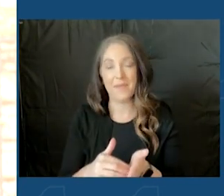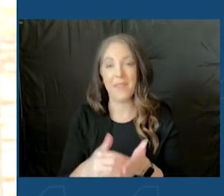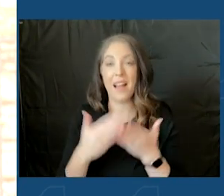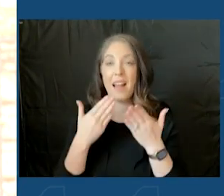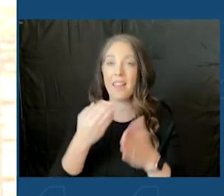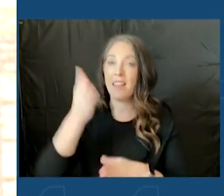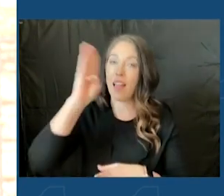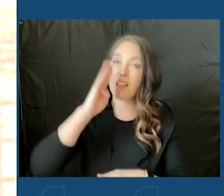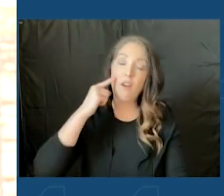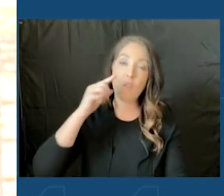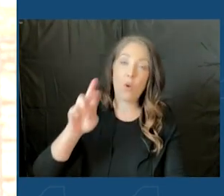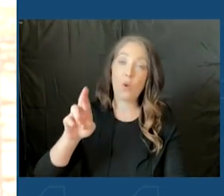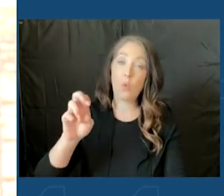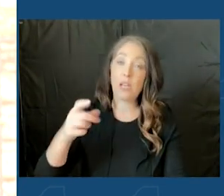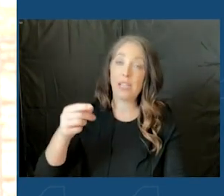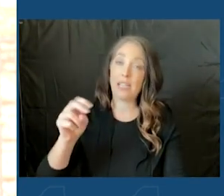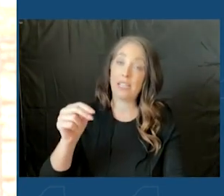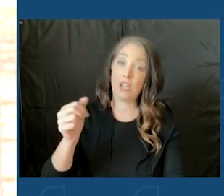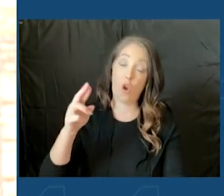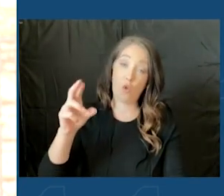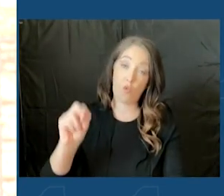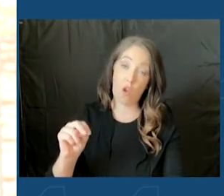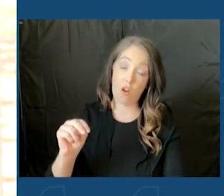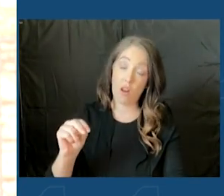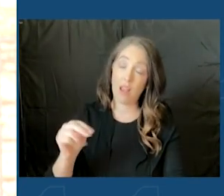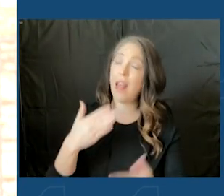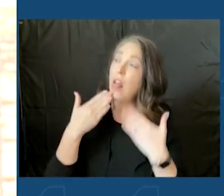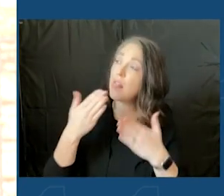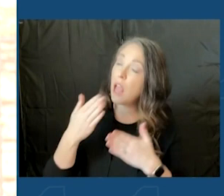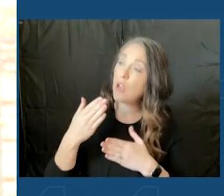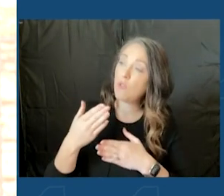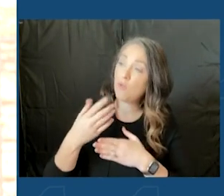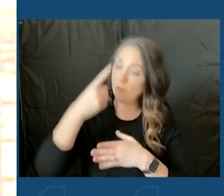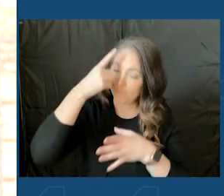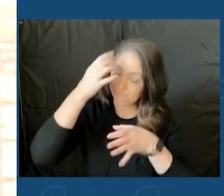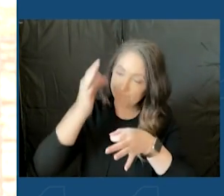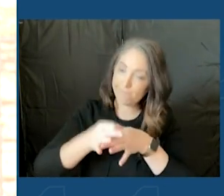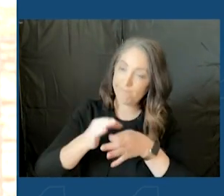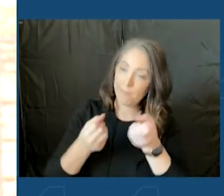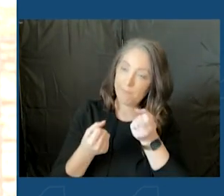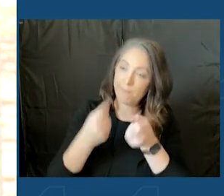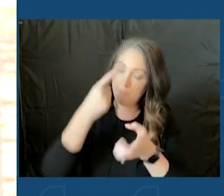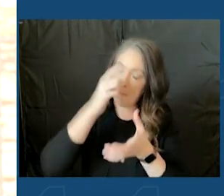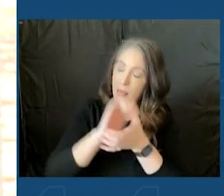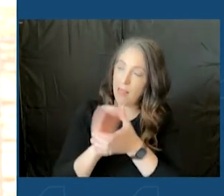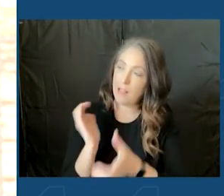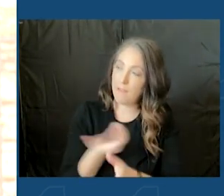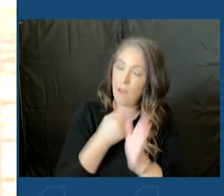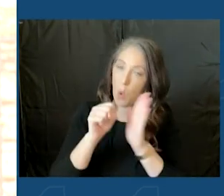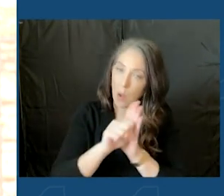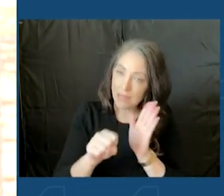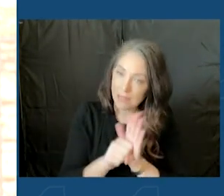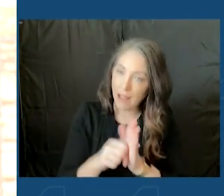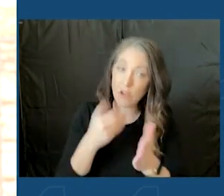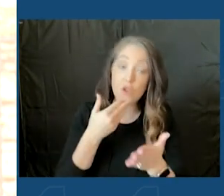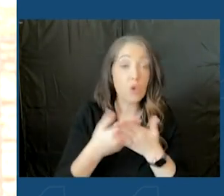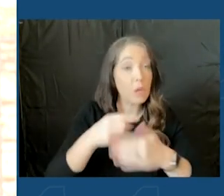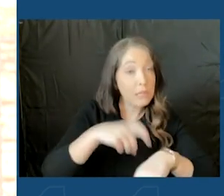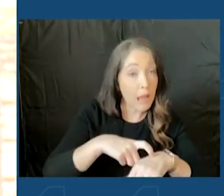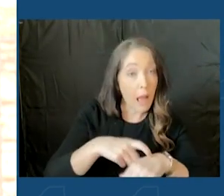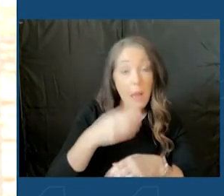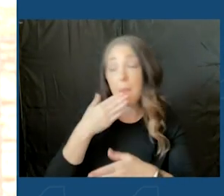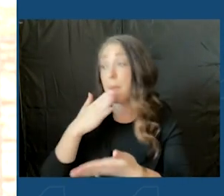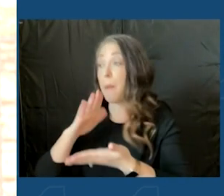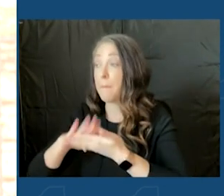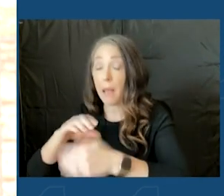Regeneron. Thank you for having faith in our state through some good times and some bad. You could have gone to other states. There were